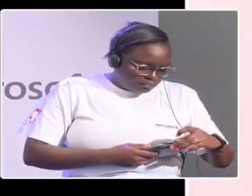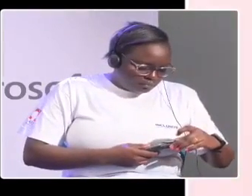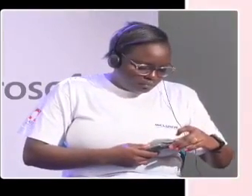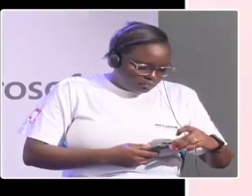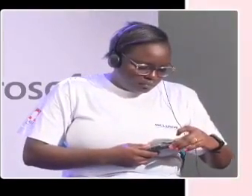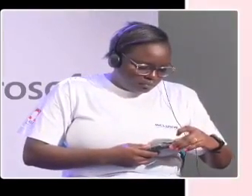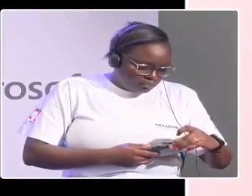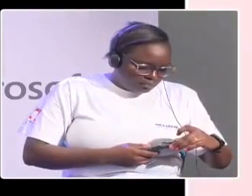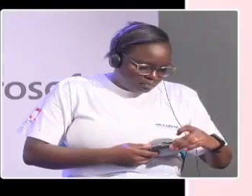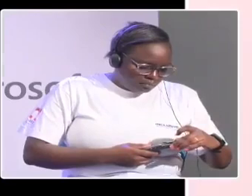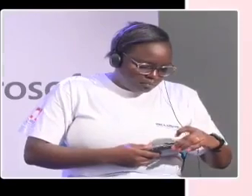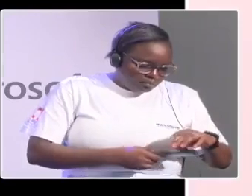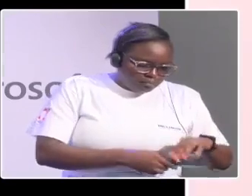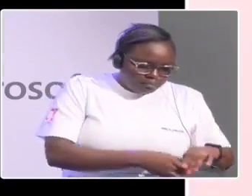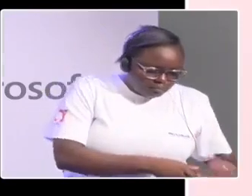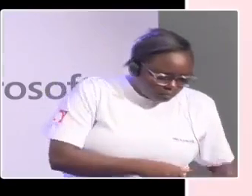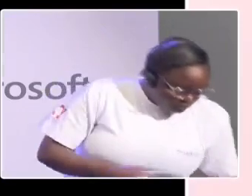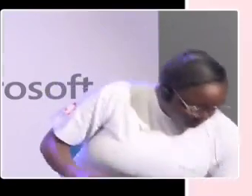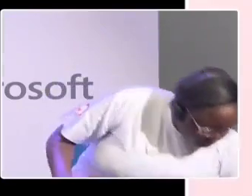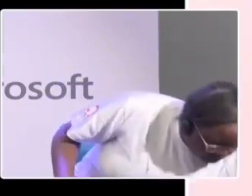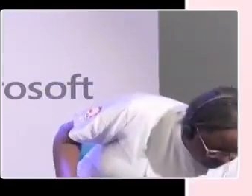clearly indicates that you shouldn't leave these people behind.